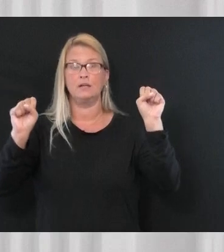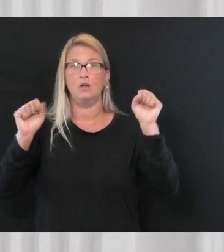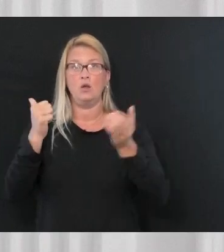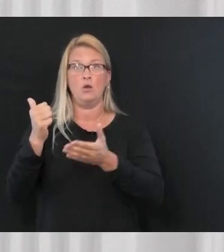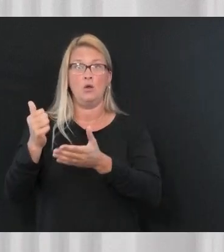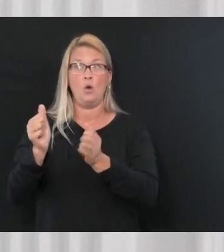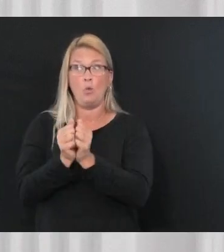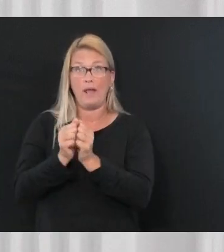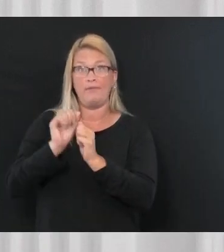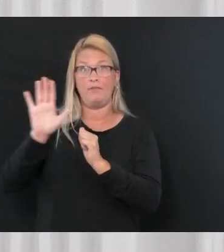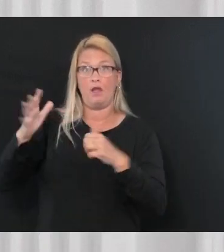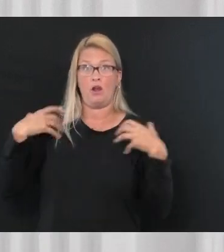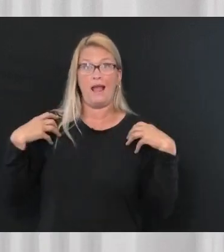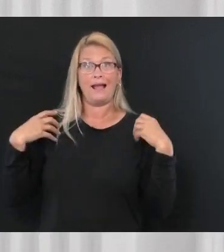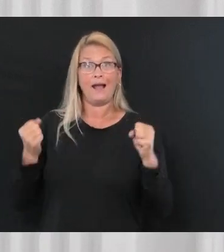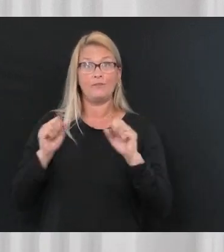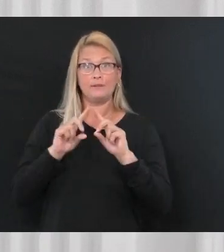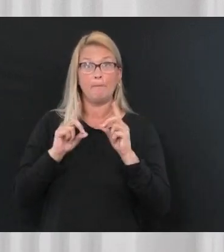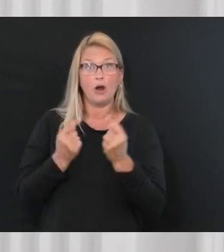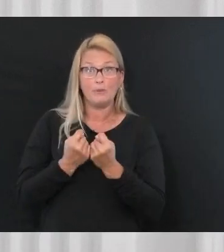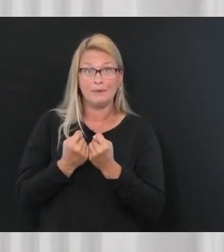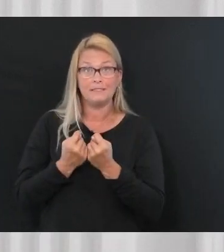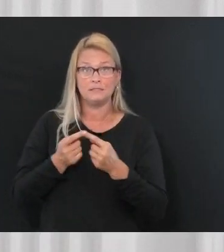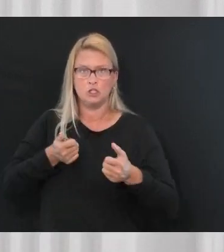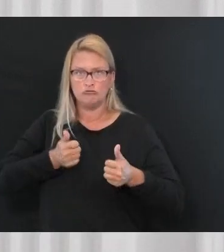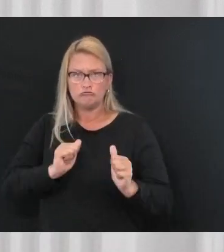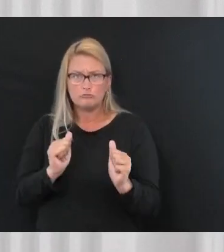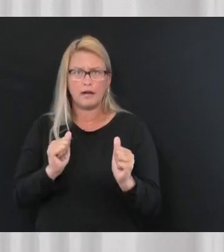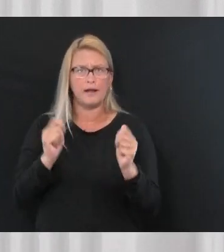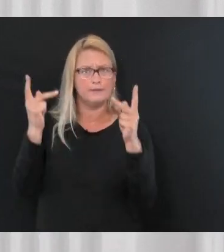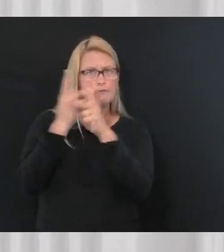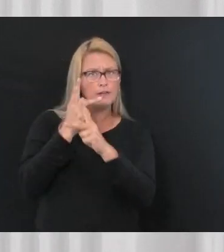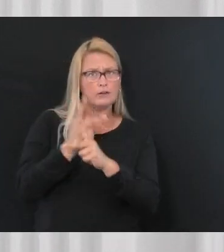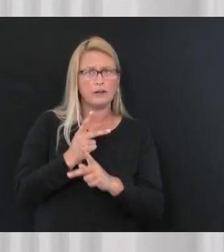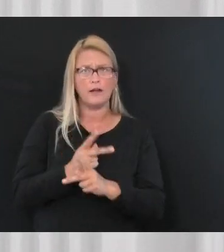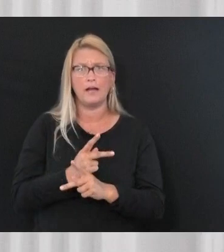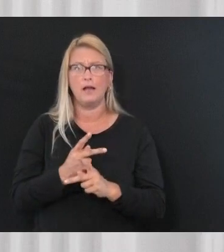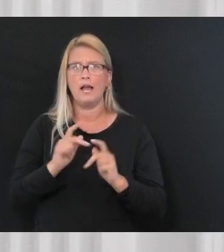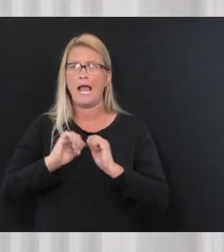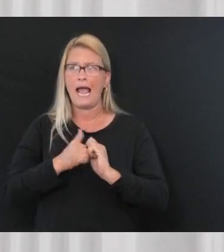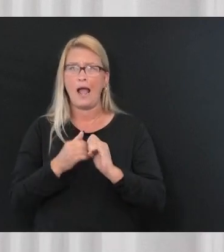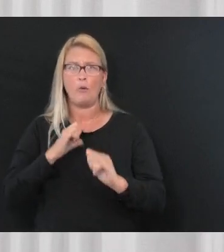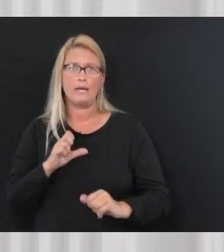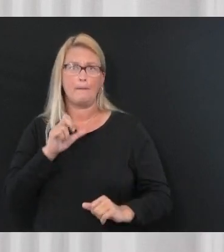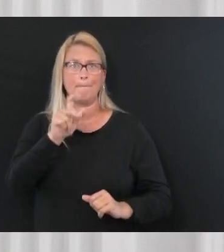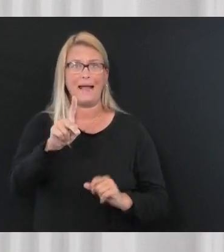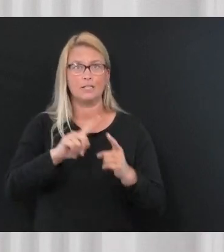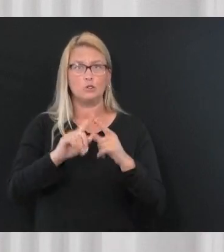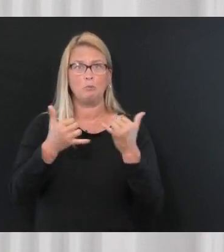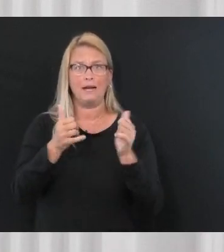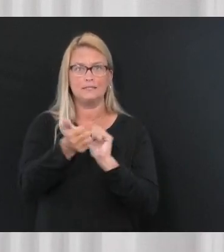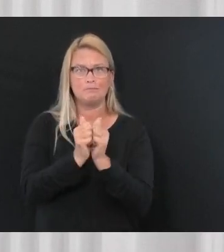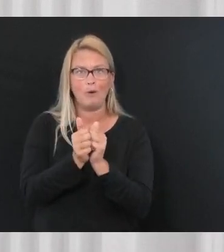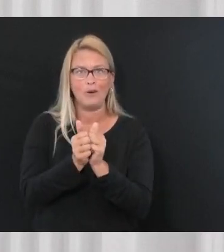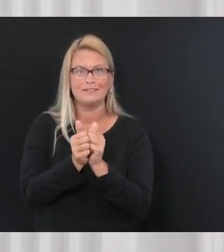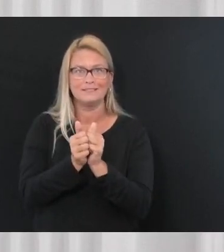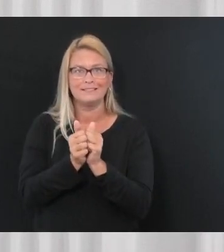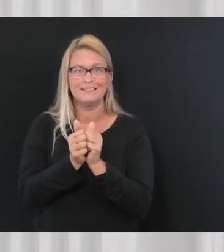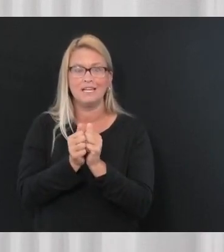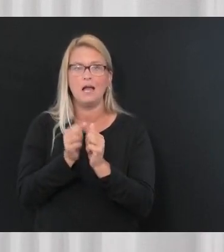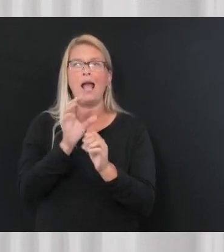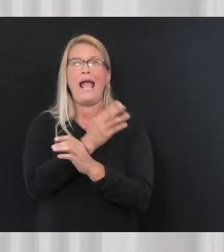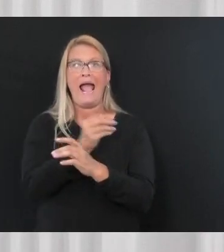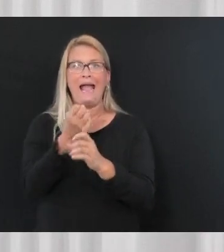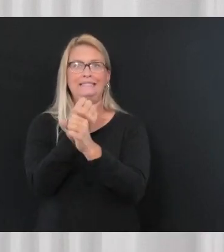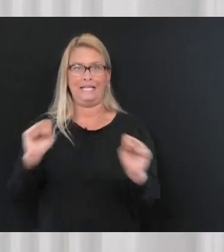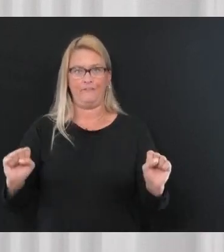health departments, trying to come up with the return to play, return to game, and do it